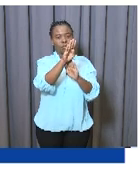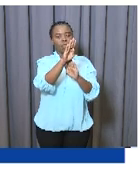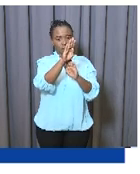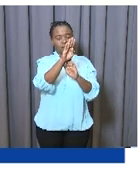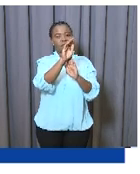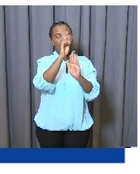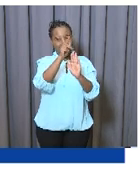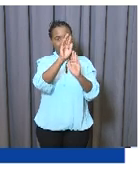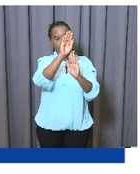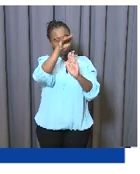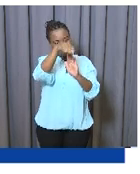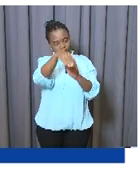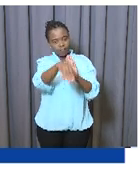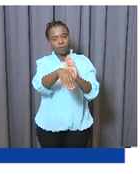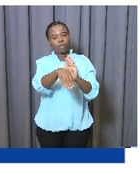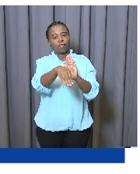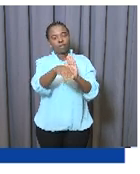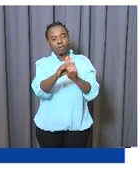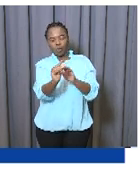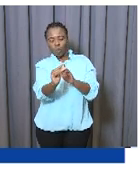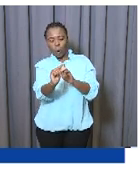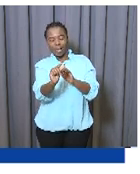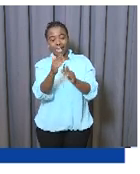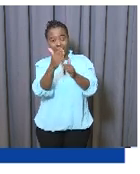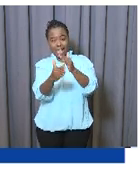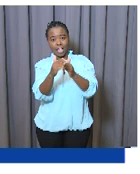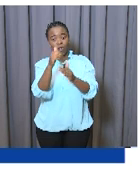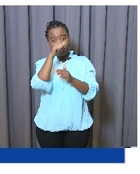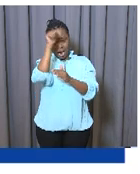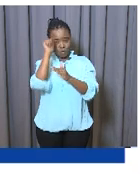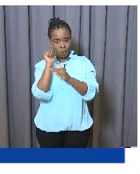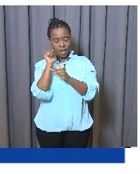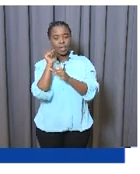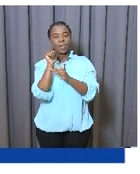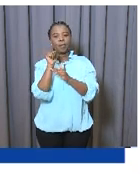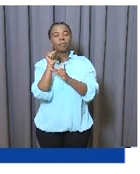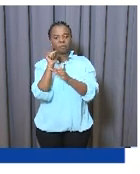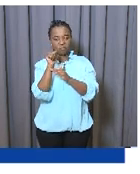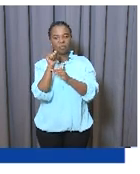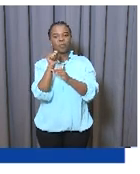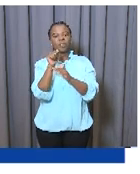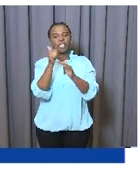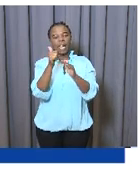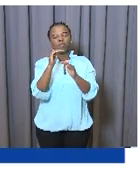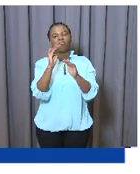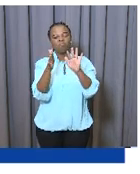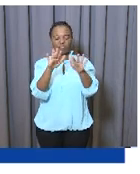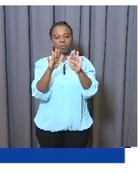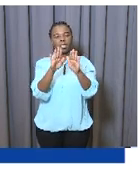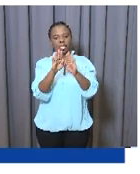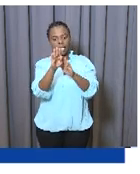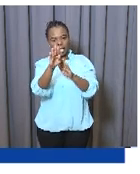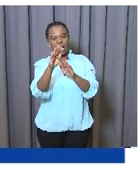It came down again towards the end of April, a substantial decline in the